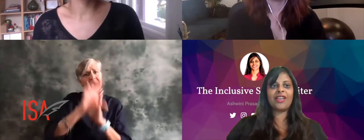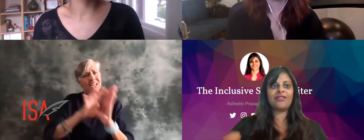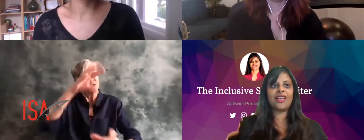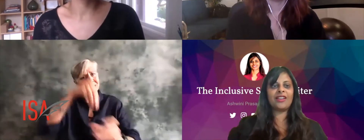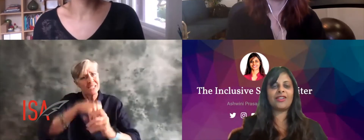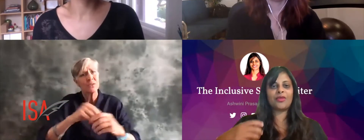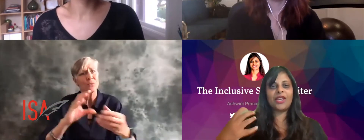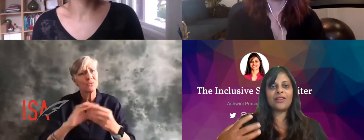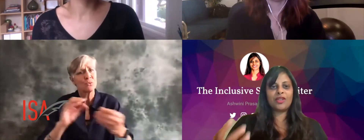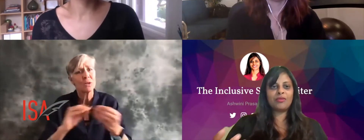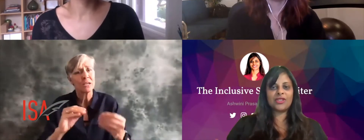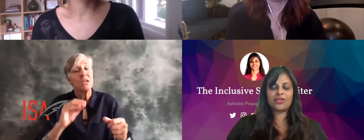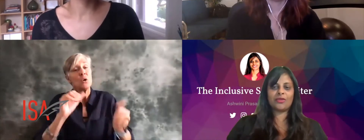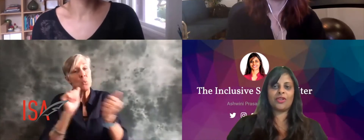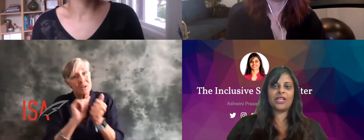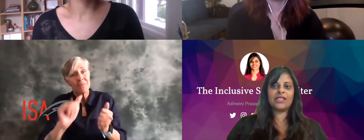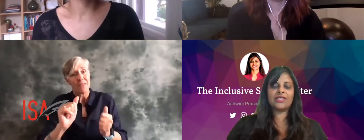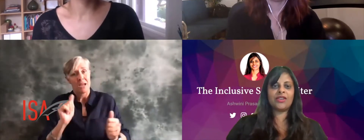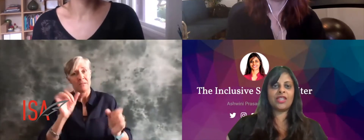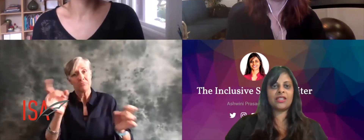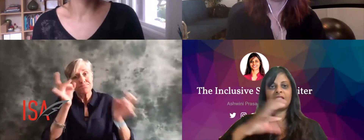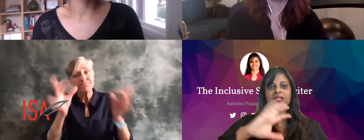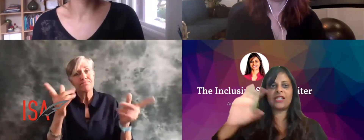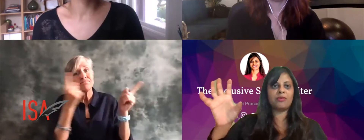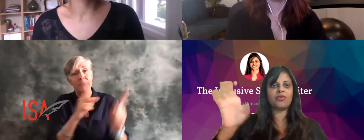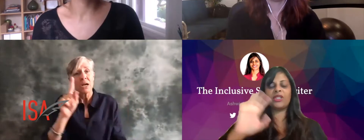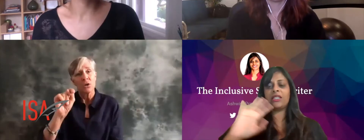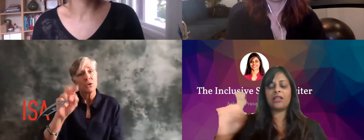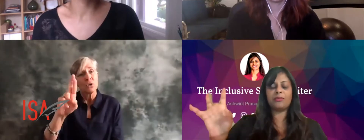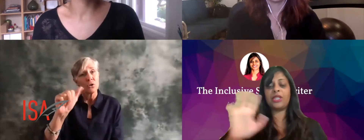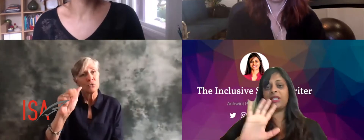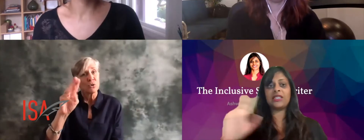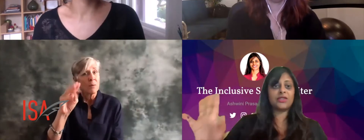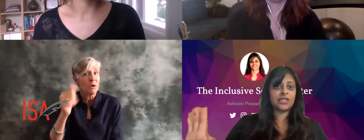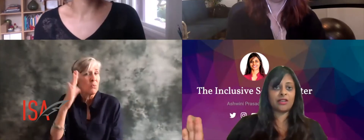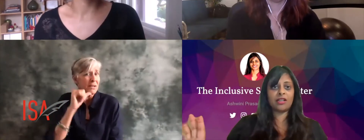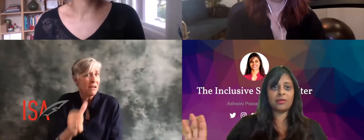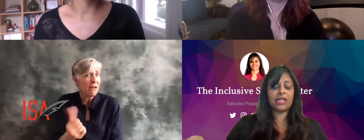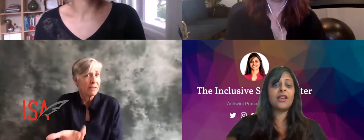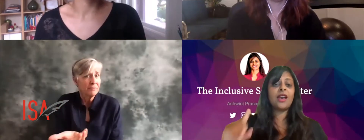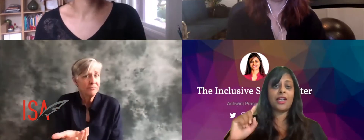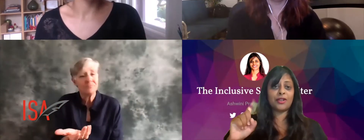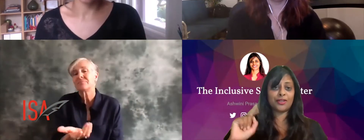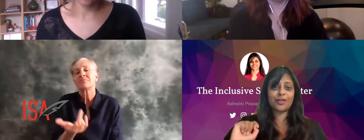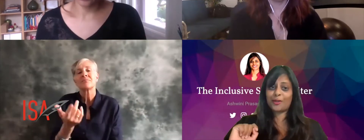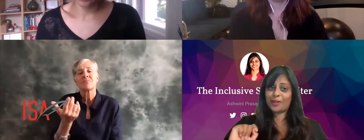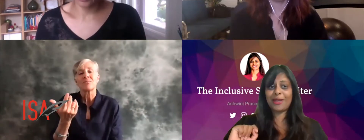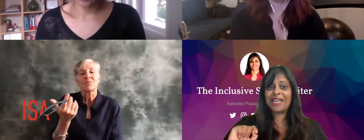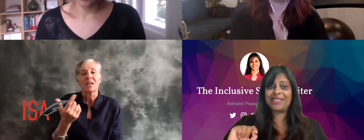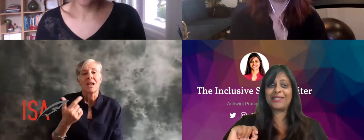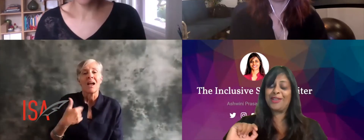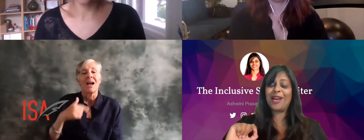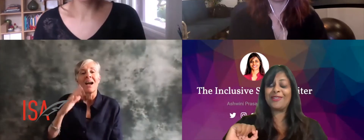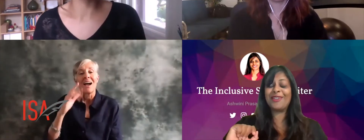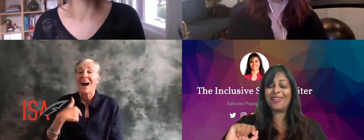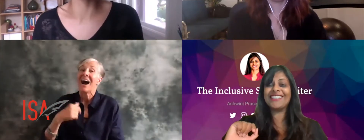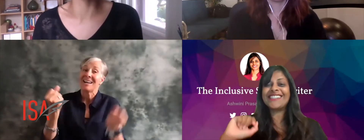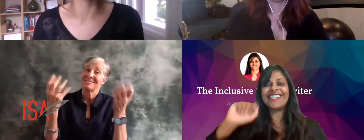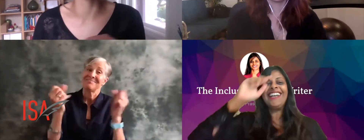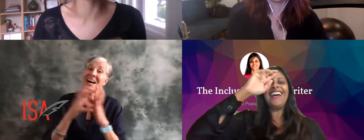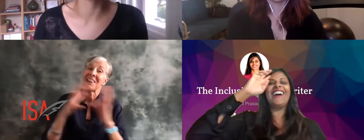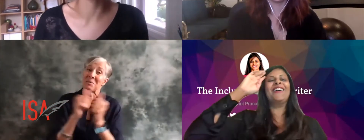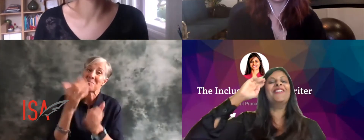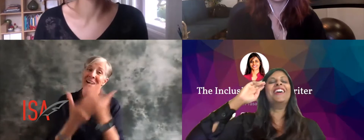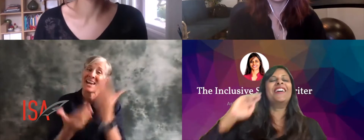know, and create a human story. And so I think this is, I'm putting this into a dichotomy. I also talk with my hands, if you haven't